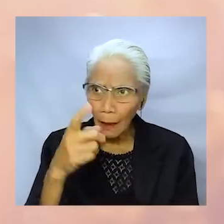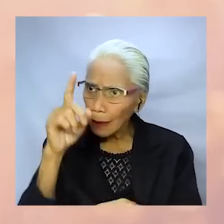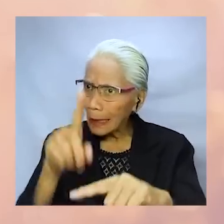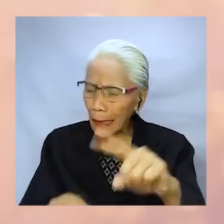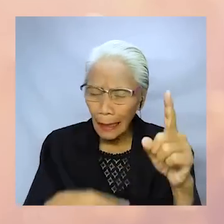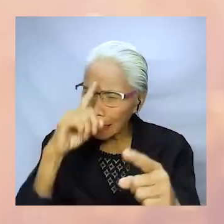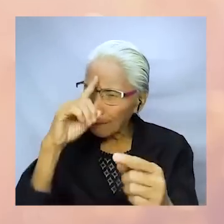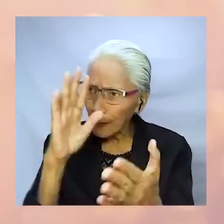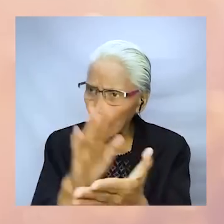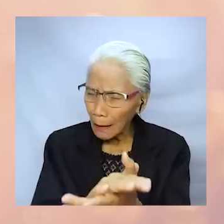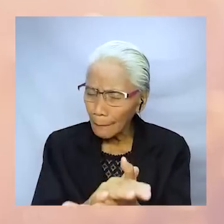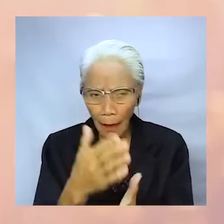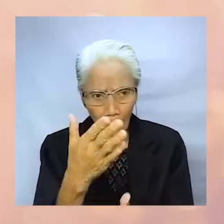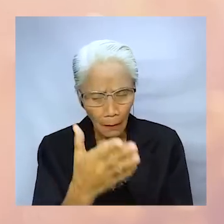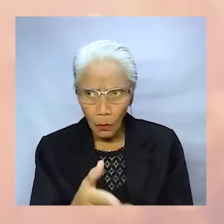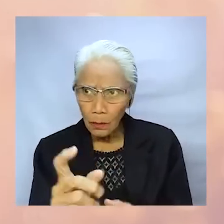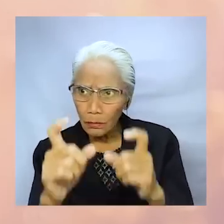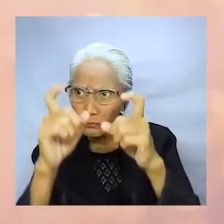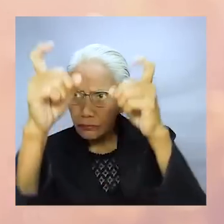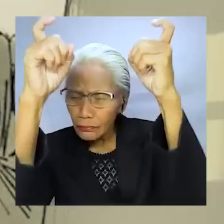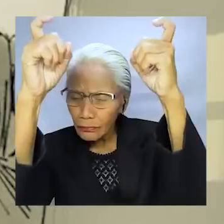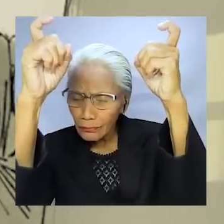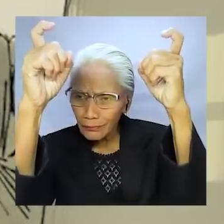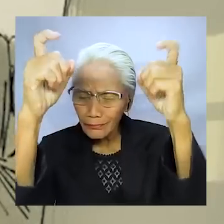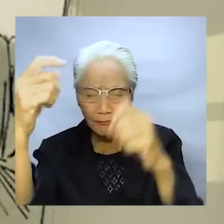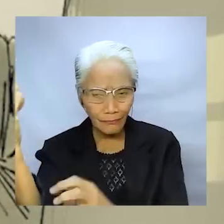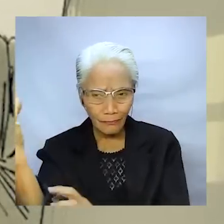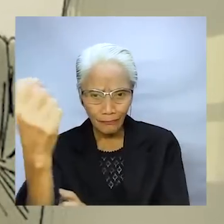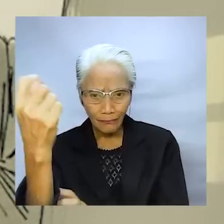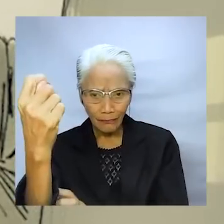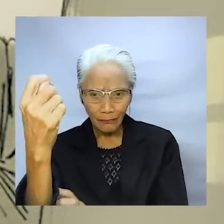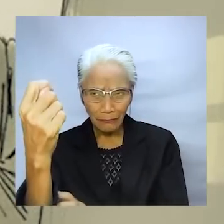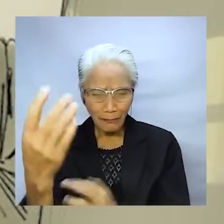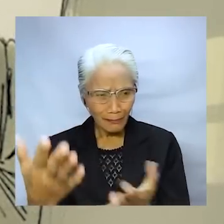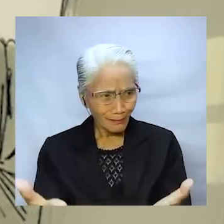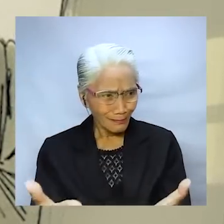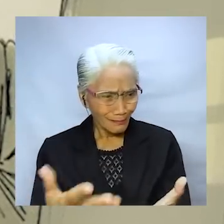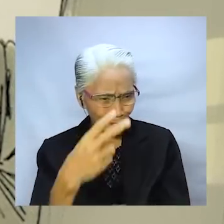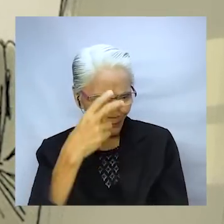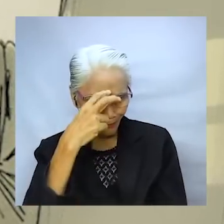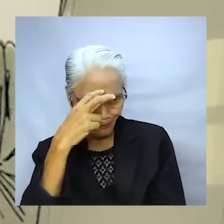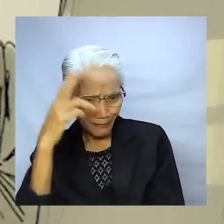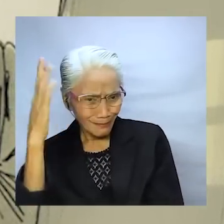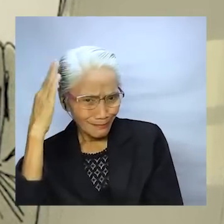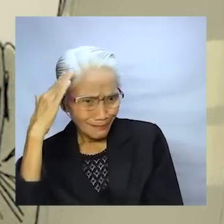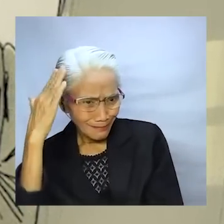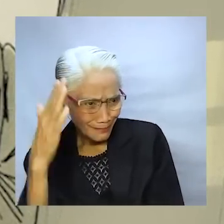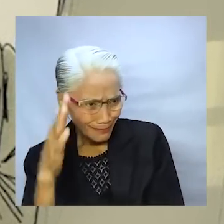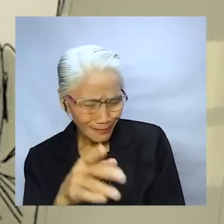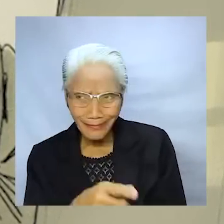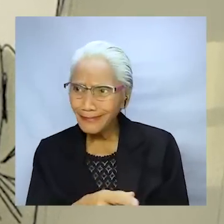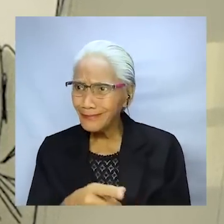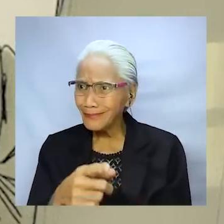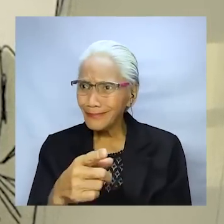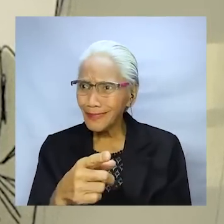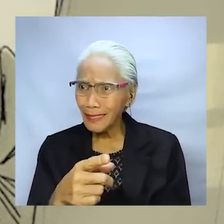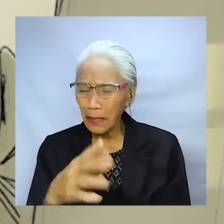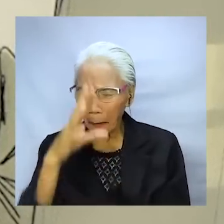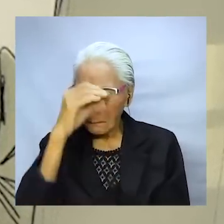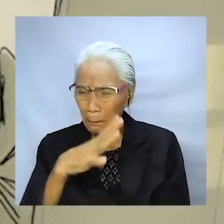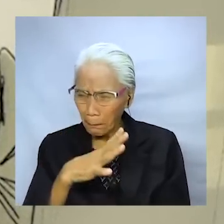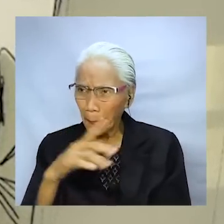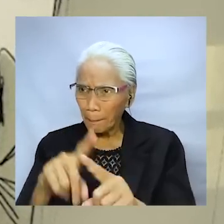was steadfast in his testimony. "I do not know this man, but this man did something which